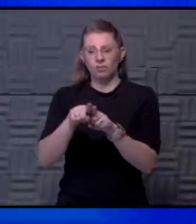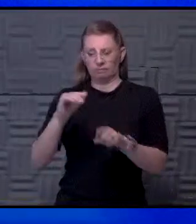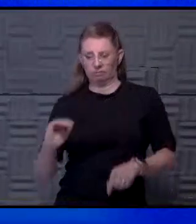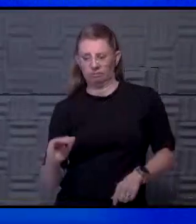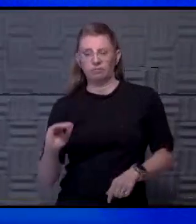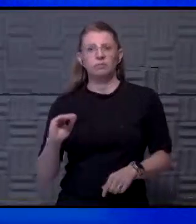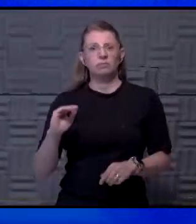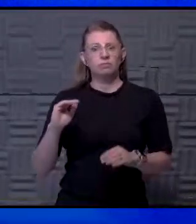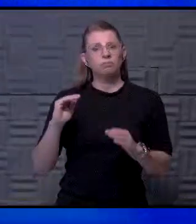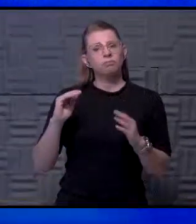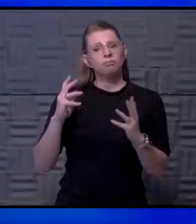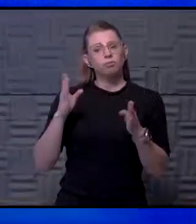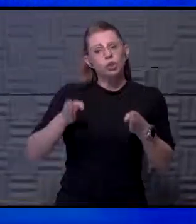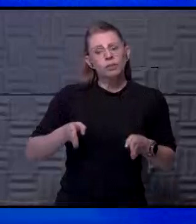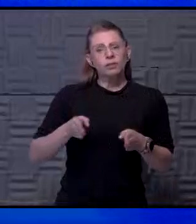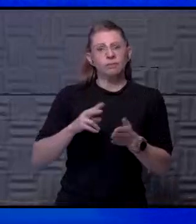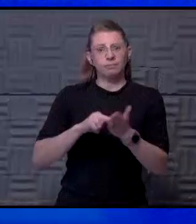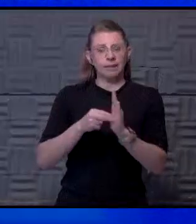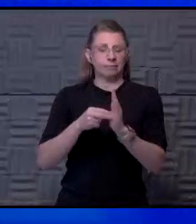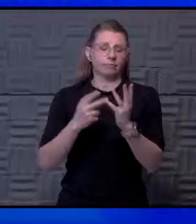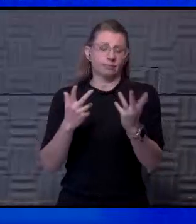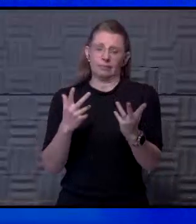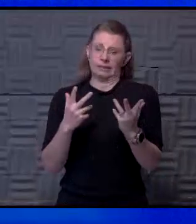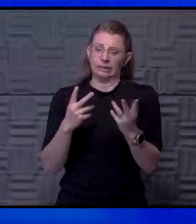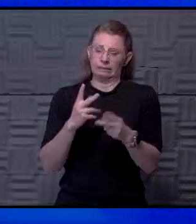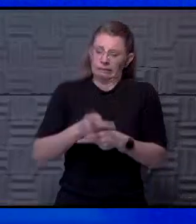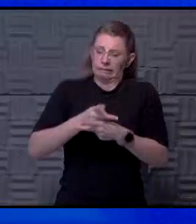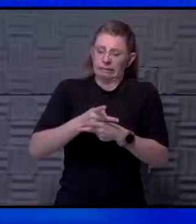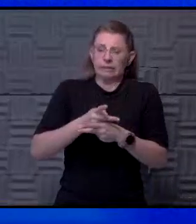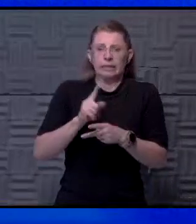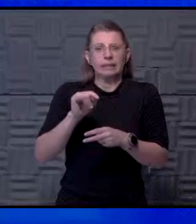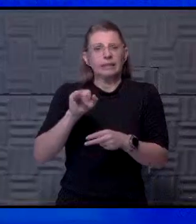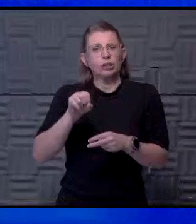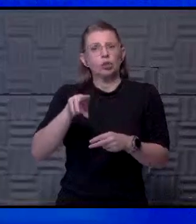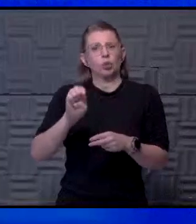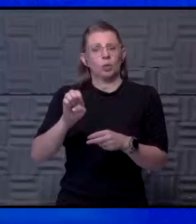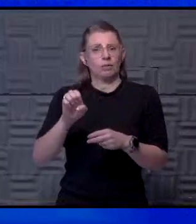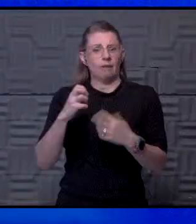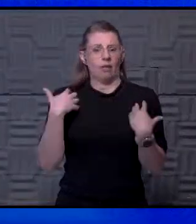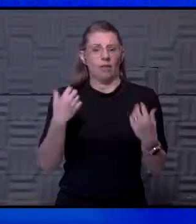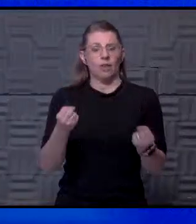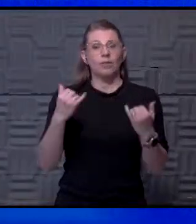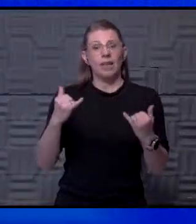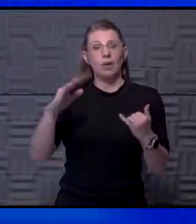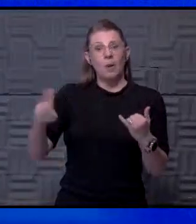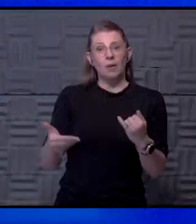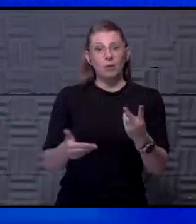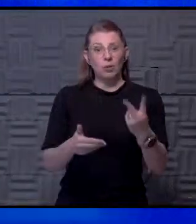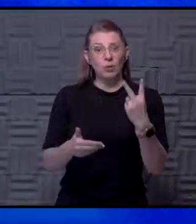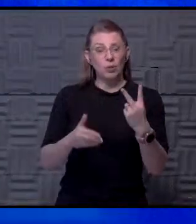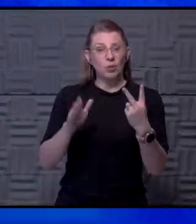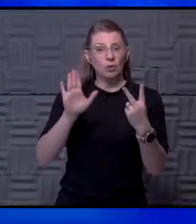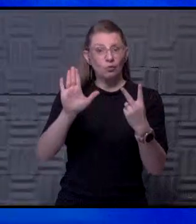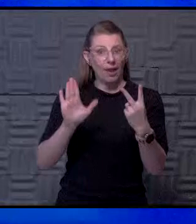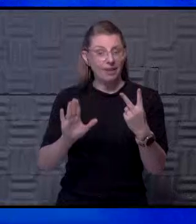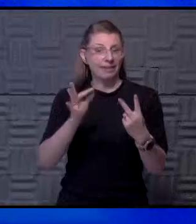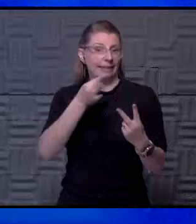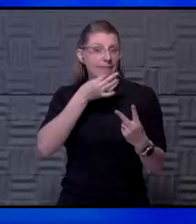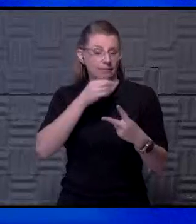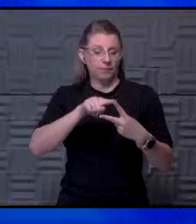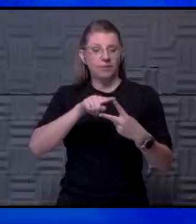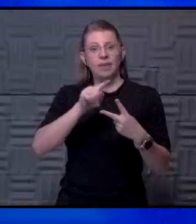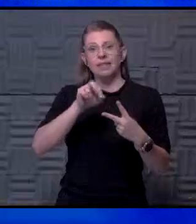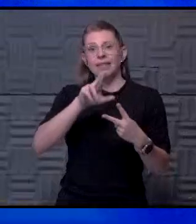critical. Both were the case for 7-year-old George Langston from Olathe. Today, we welcome 2 really great experts, Dr.